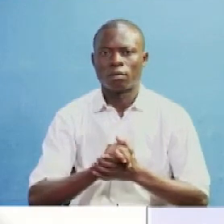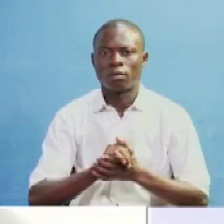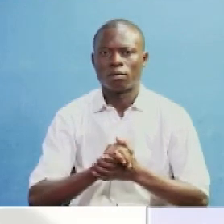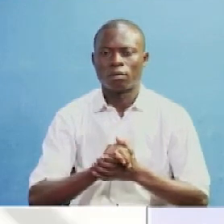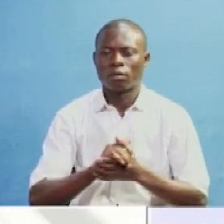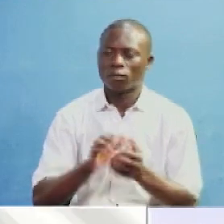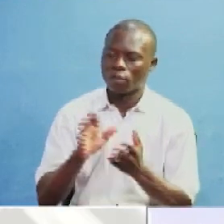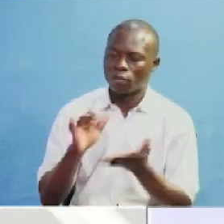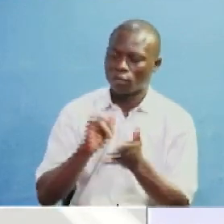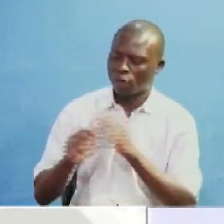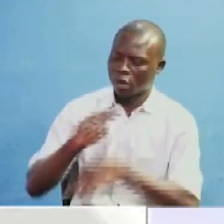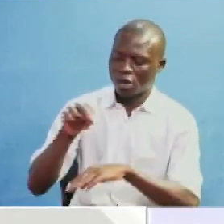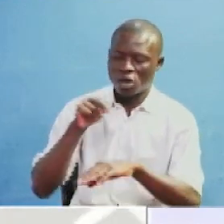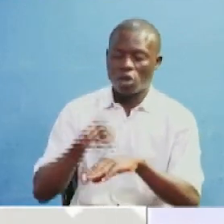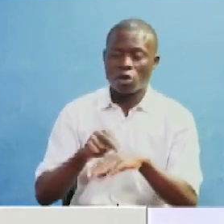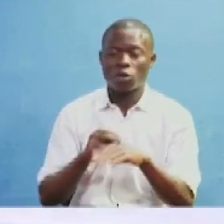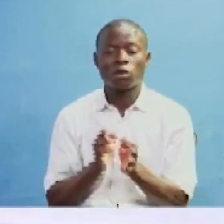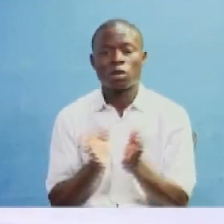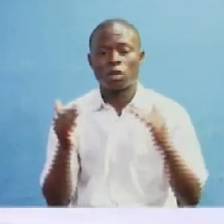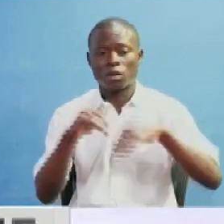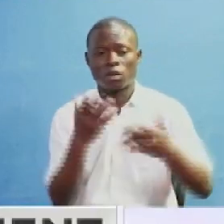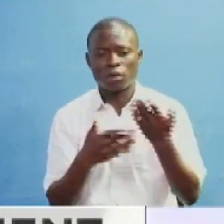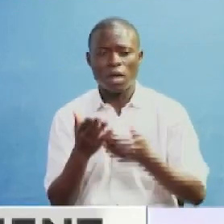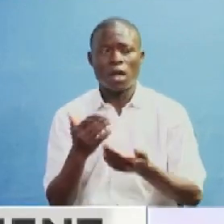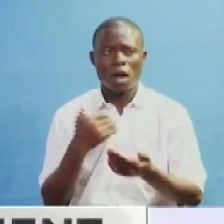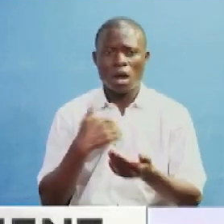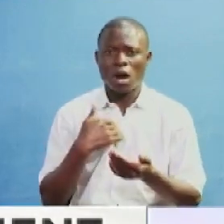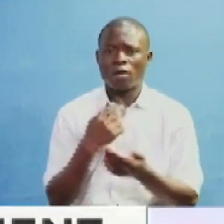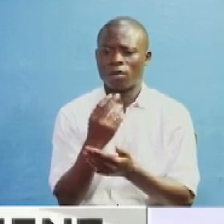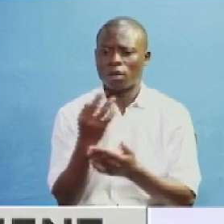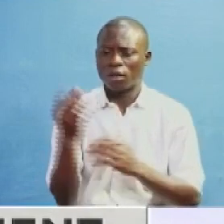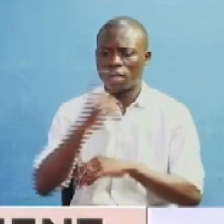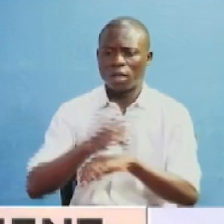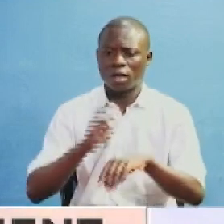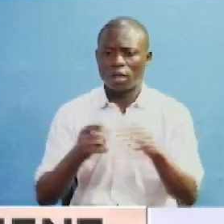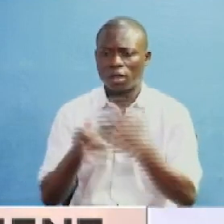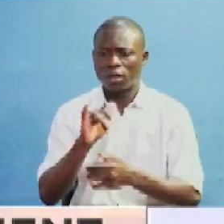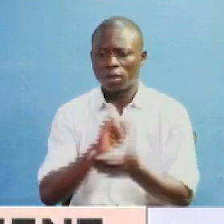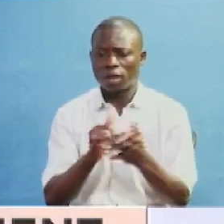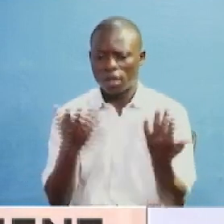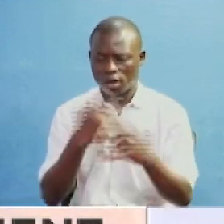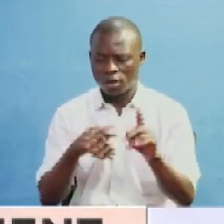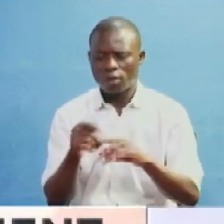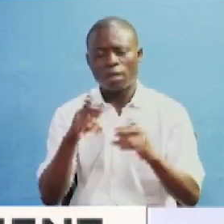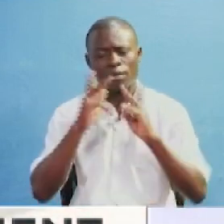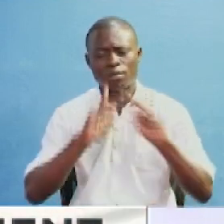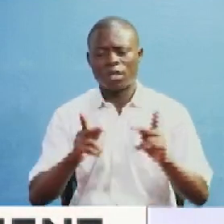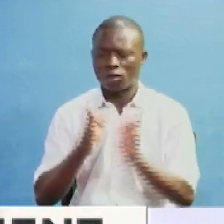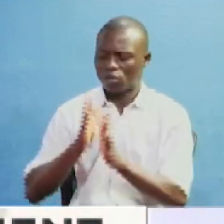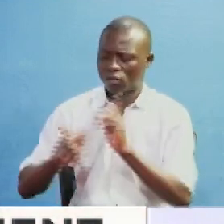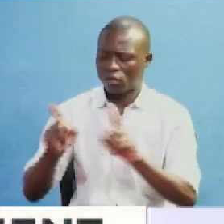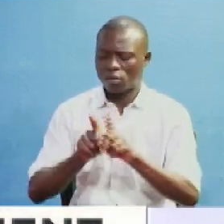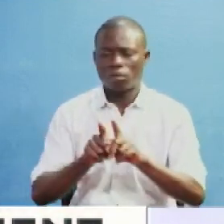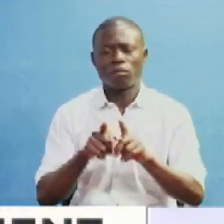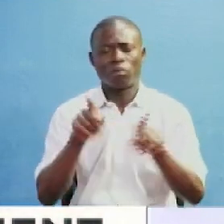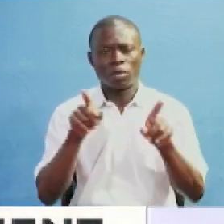The move by the National Assembly to approve the deployment of military personnel to help maintain peace and order after chaos